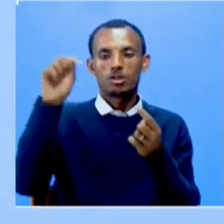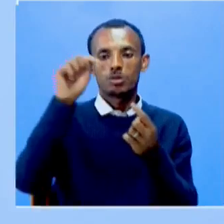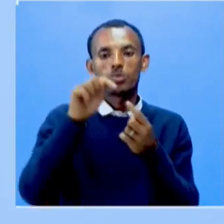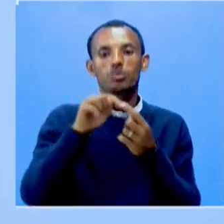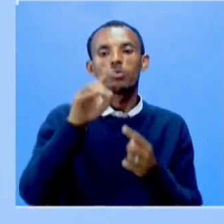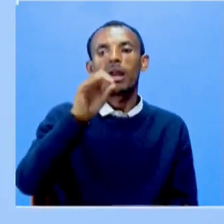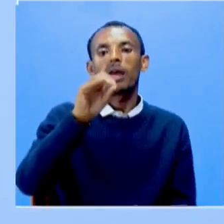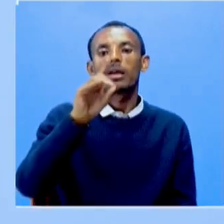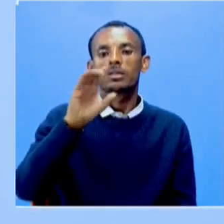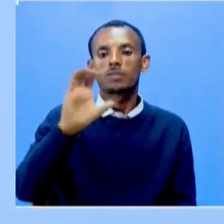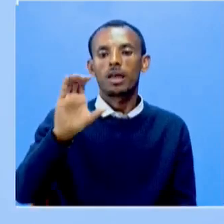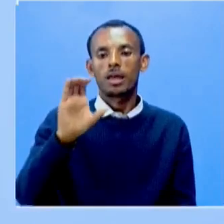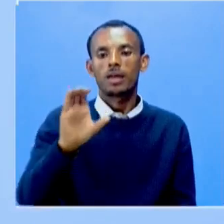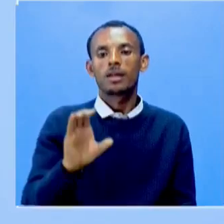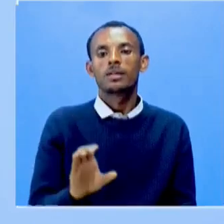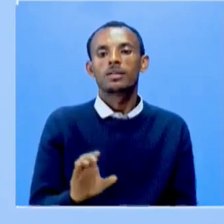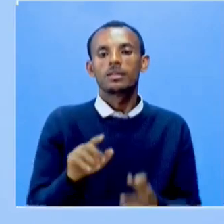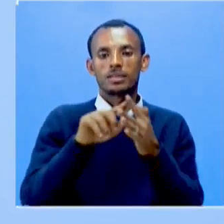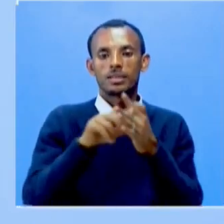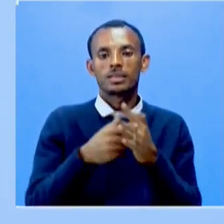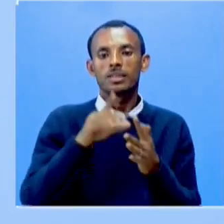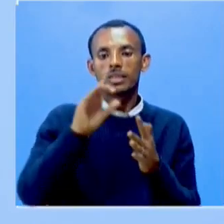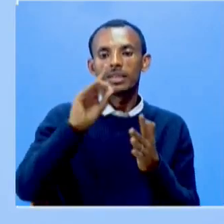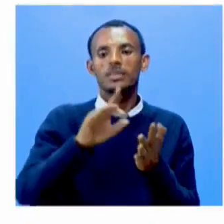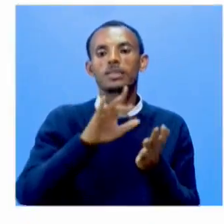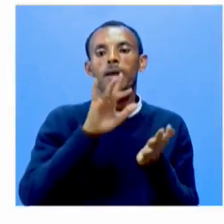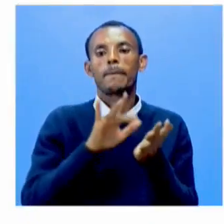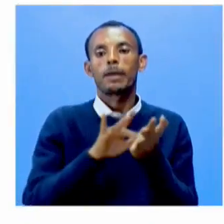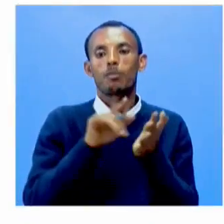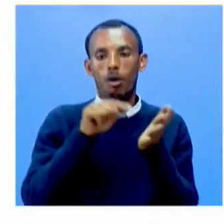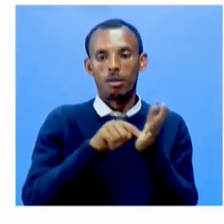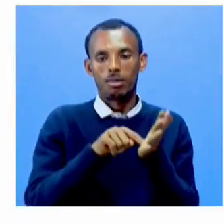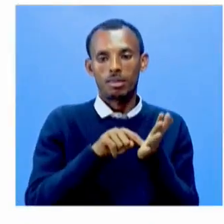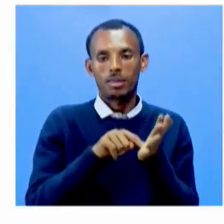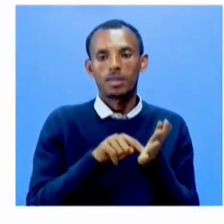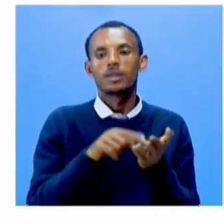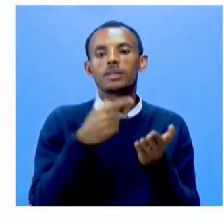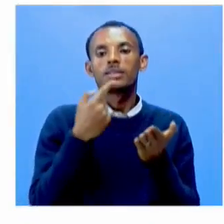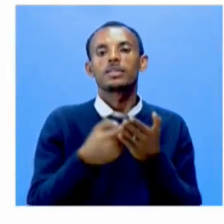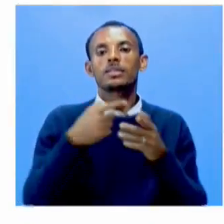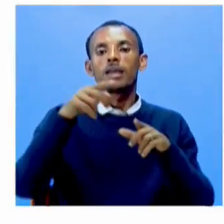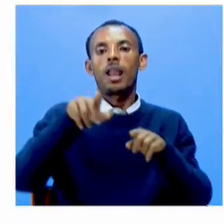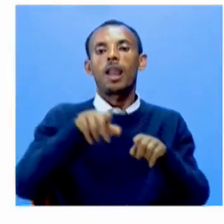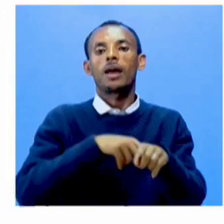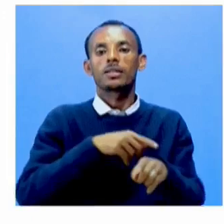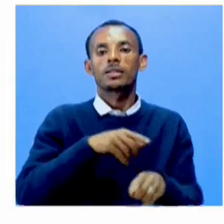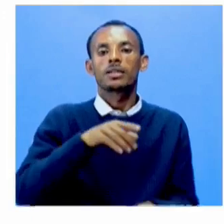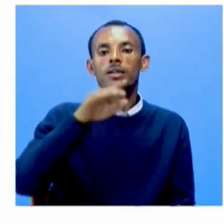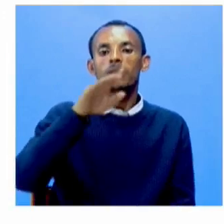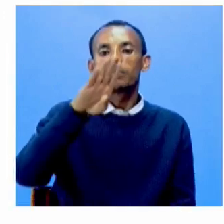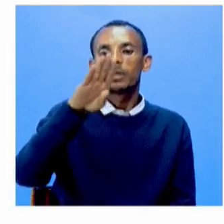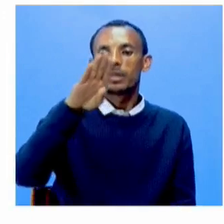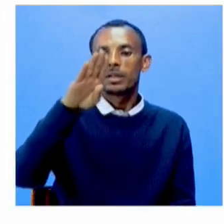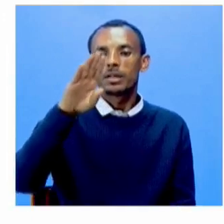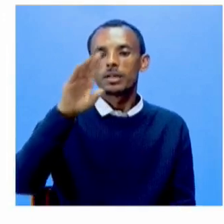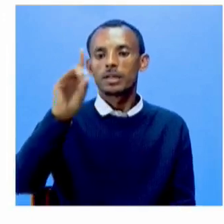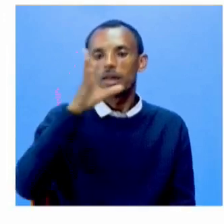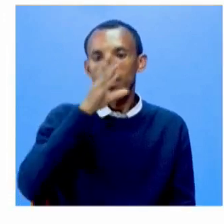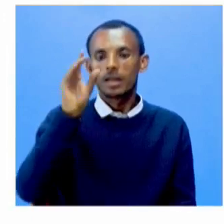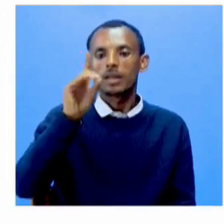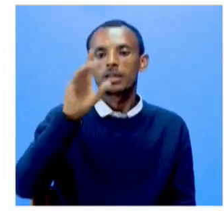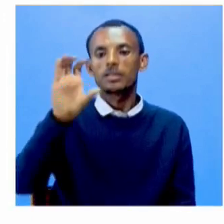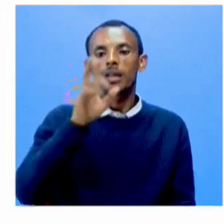BC. So since D is the midpoint, this length DC and BD are